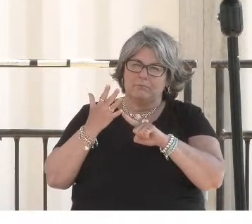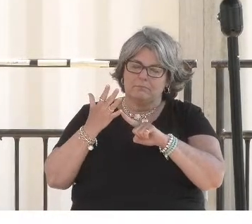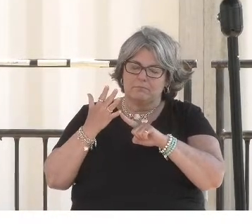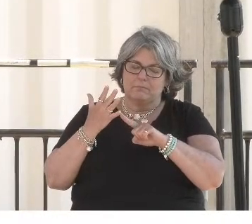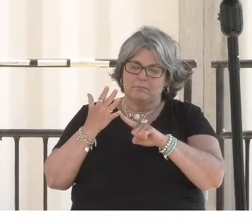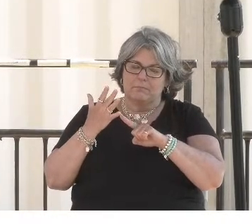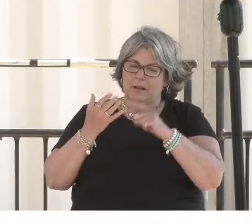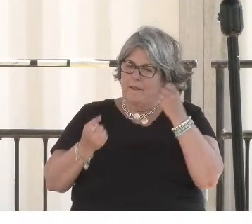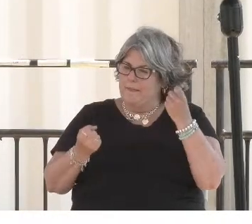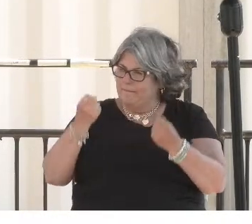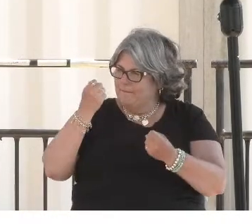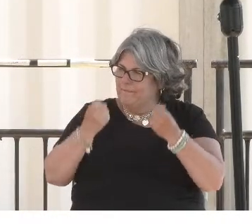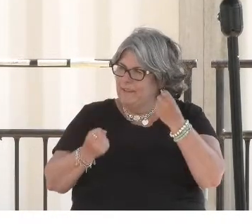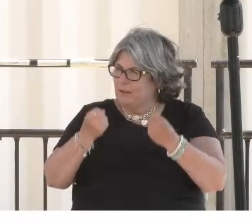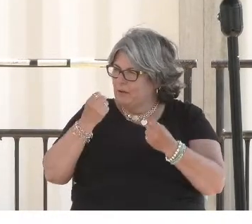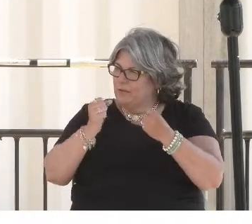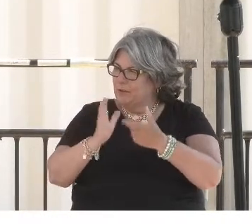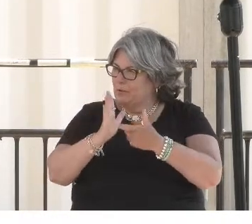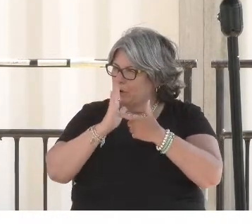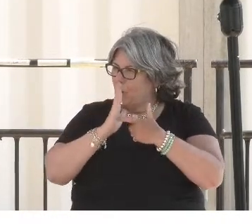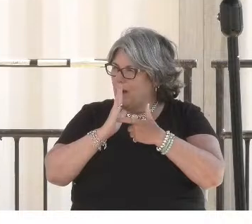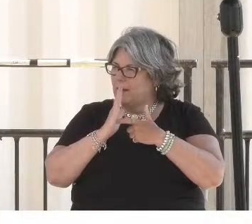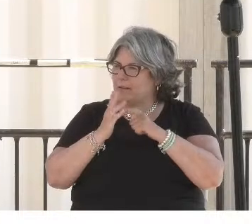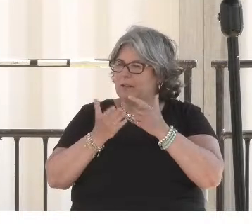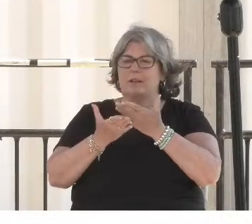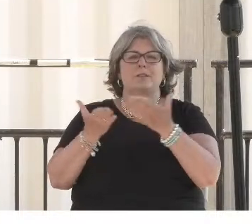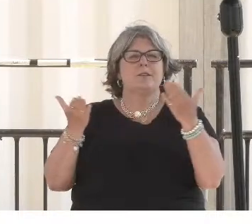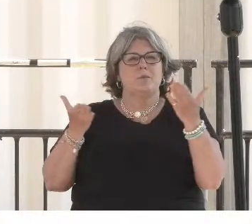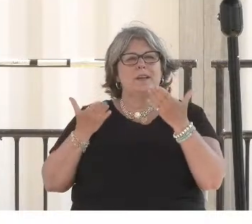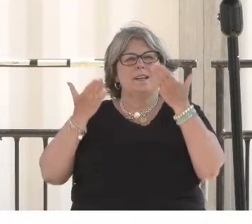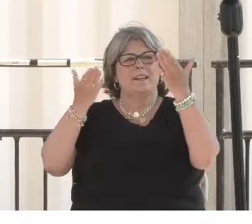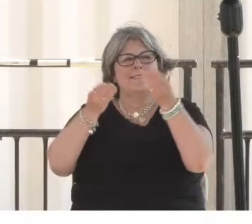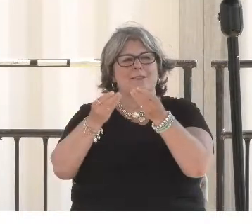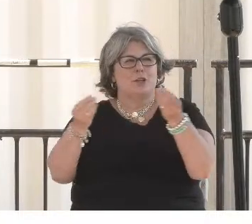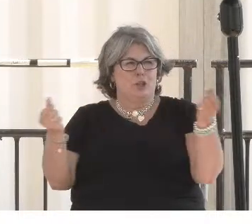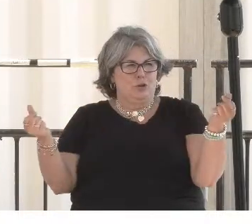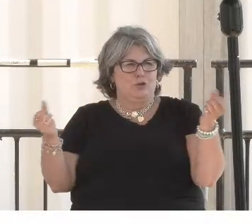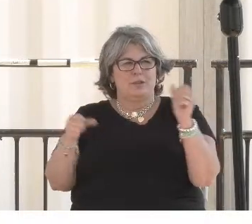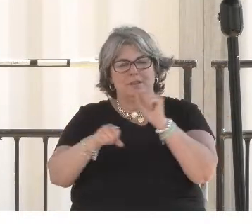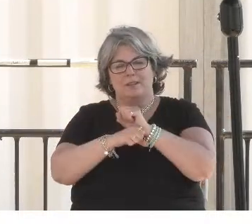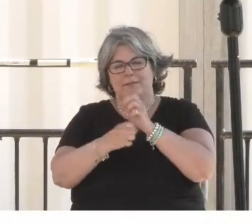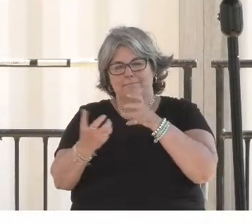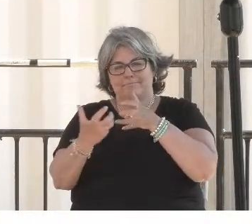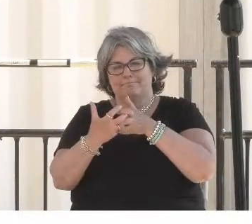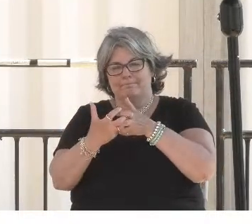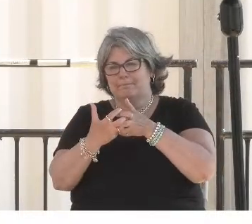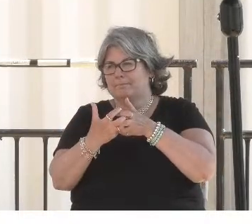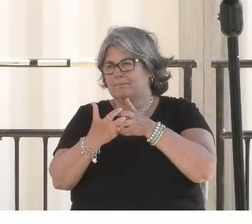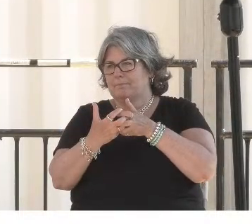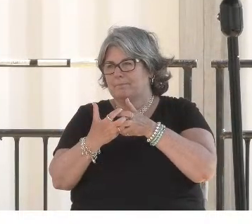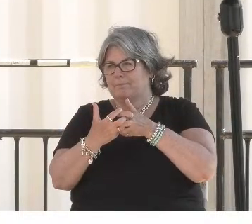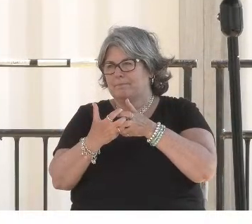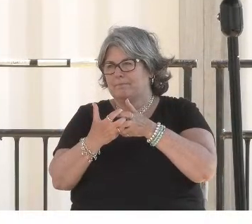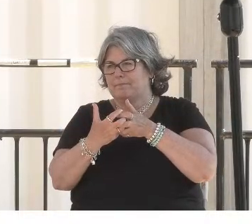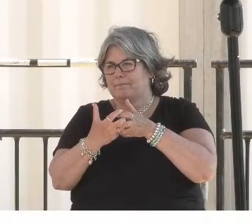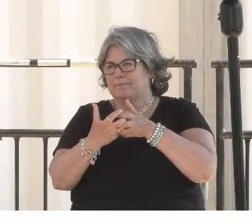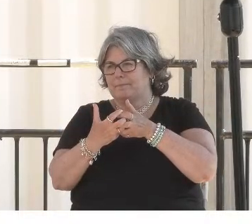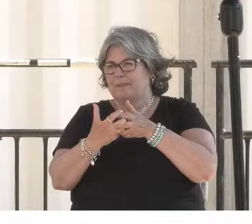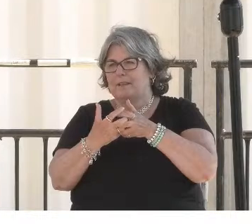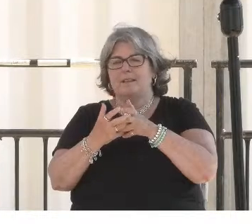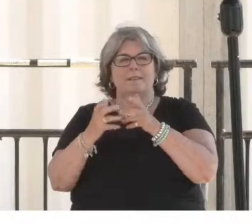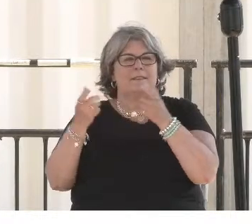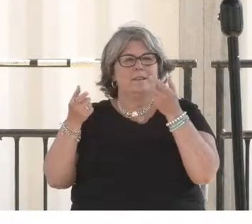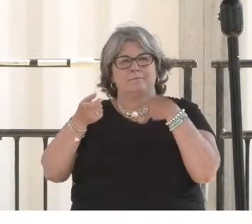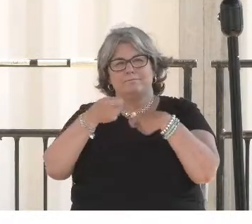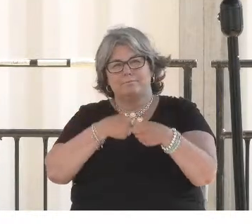capability of the vehicles is required, so that we can deliver solutions that work for them. Without that, this